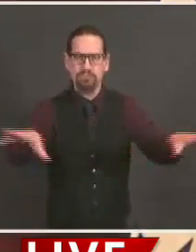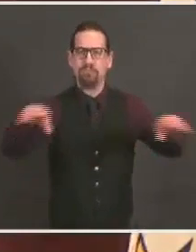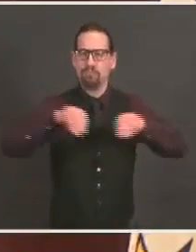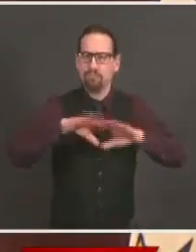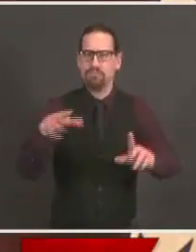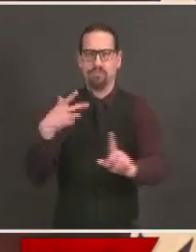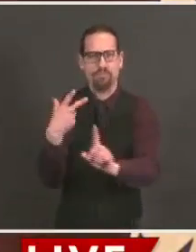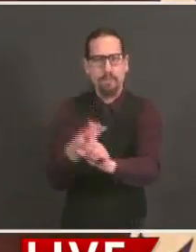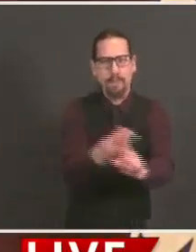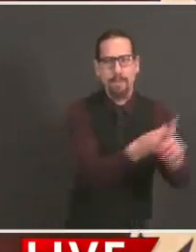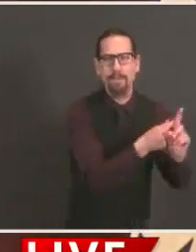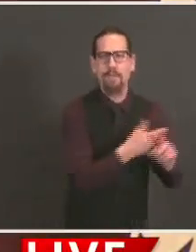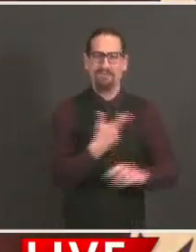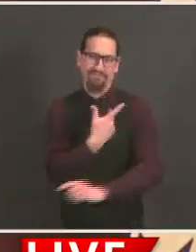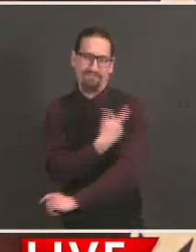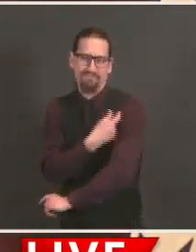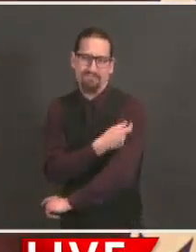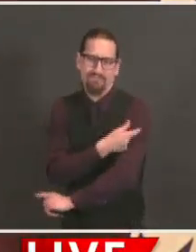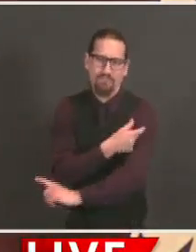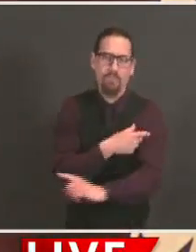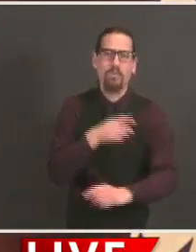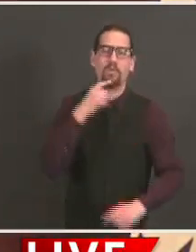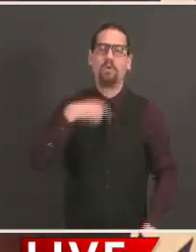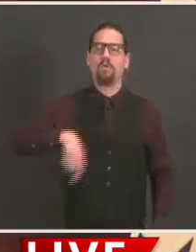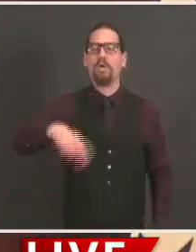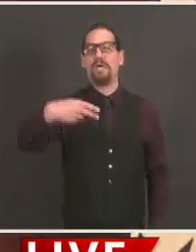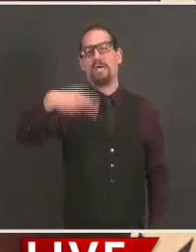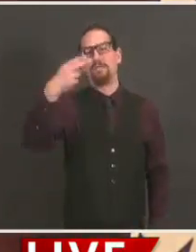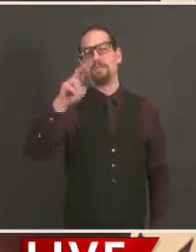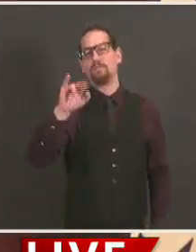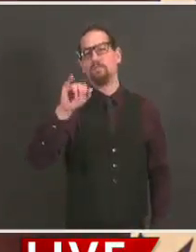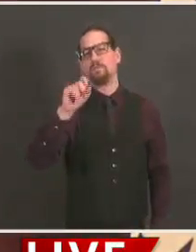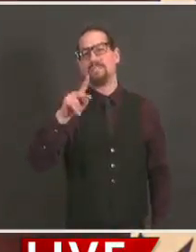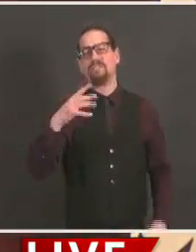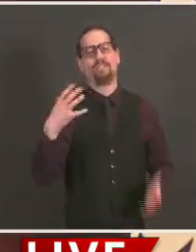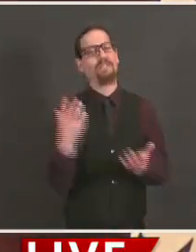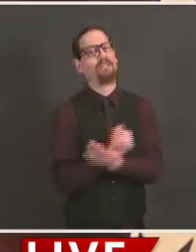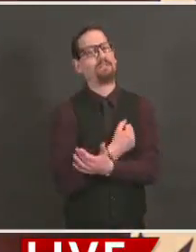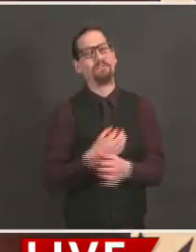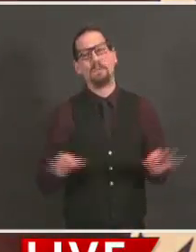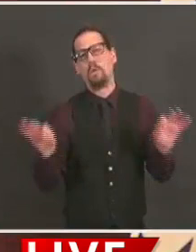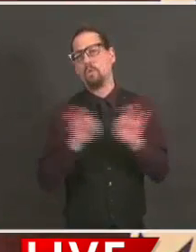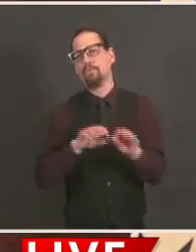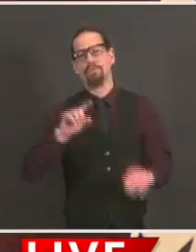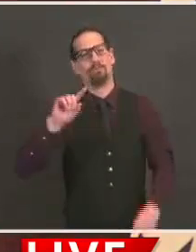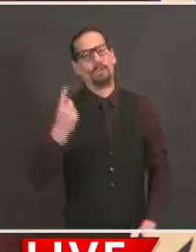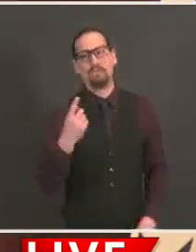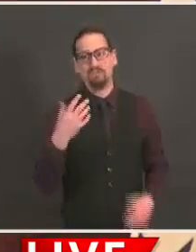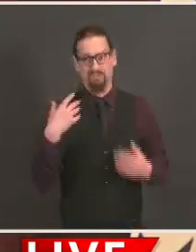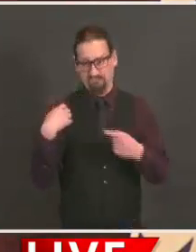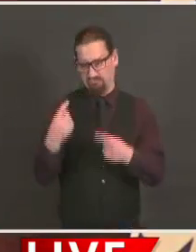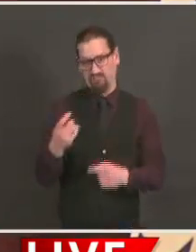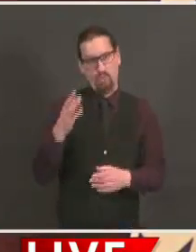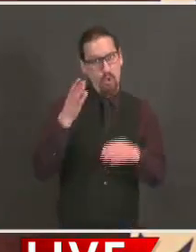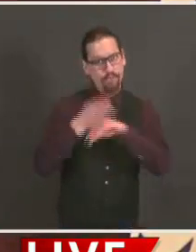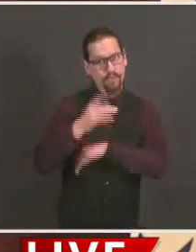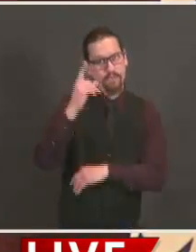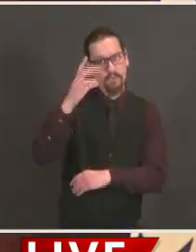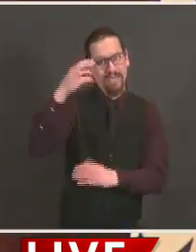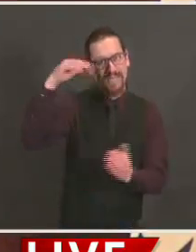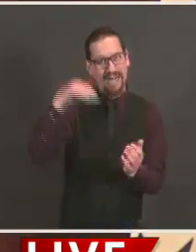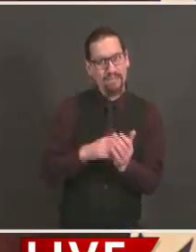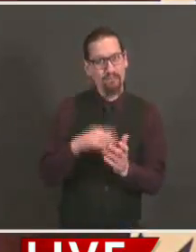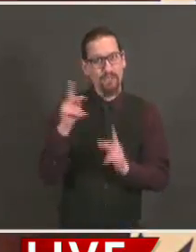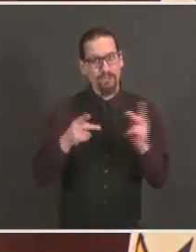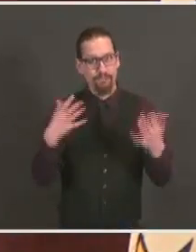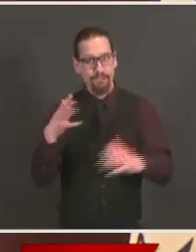we have been able to get vaccinated, well over 100,000. We crossed this